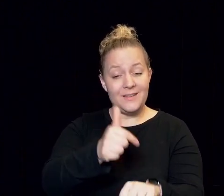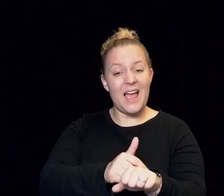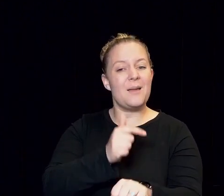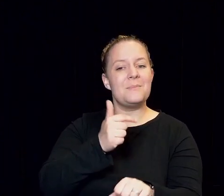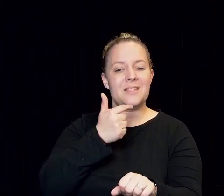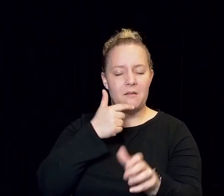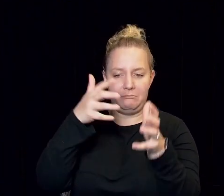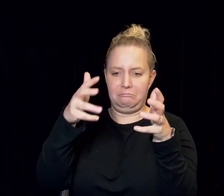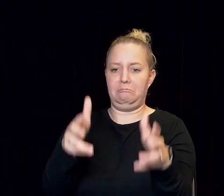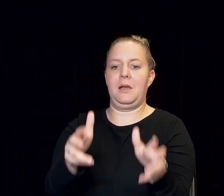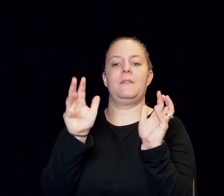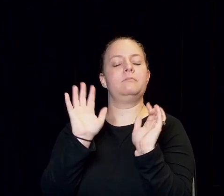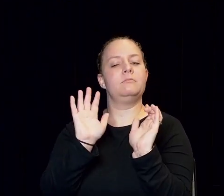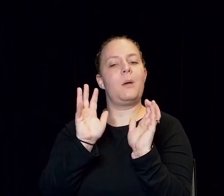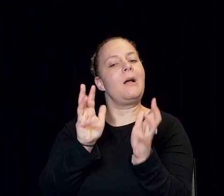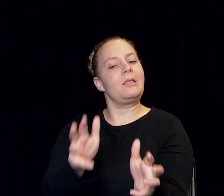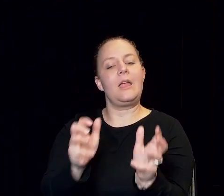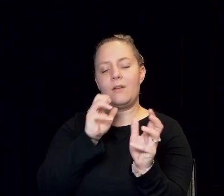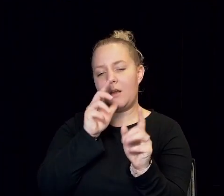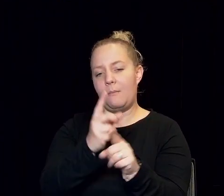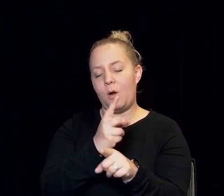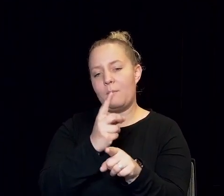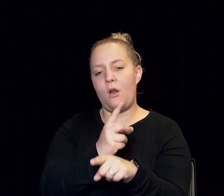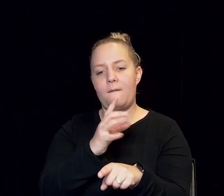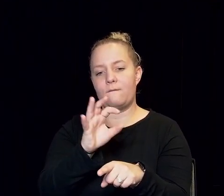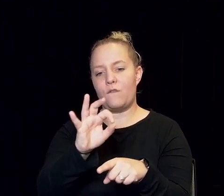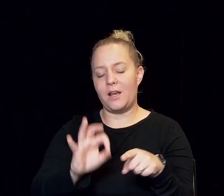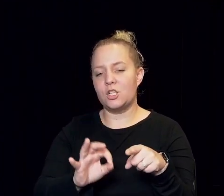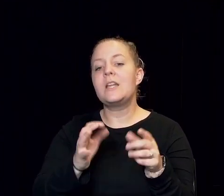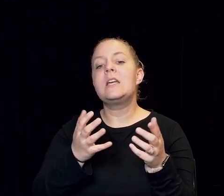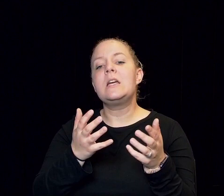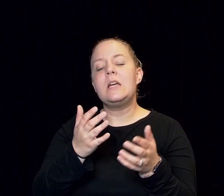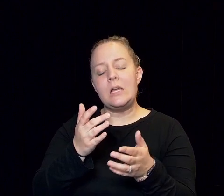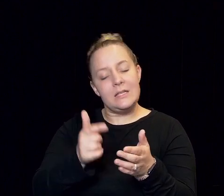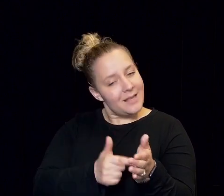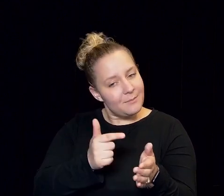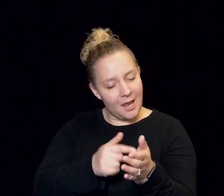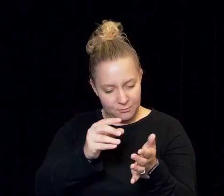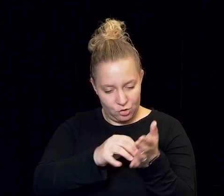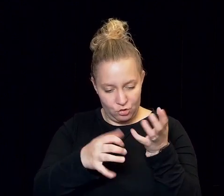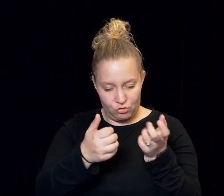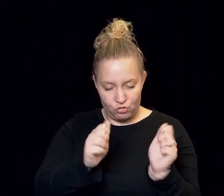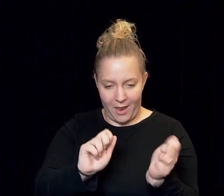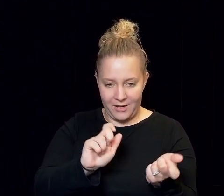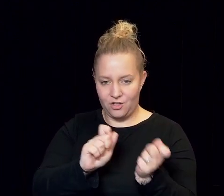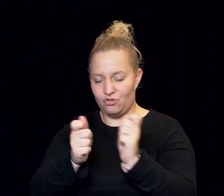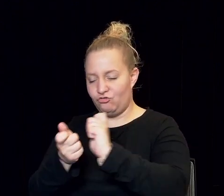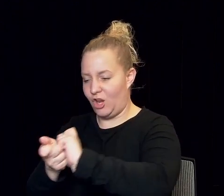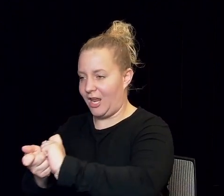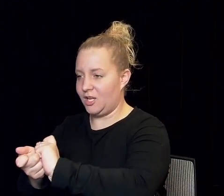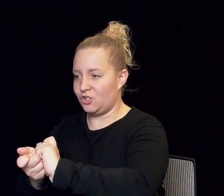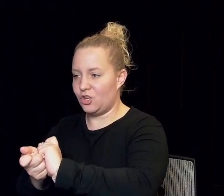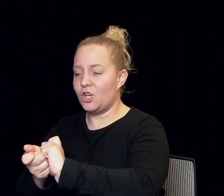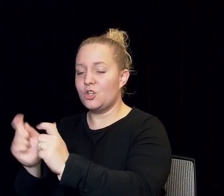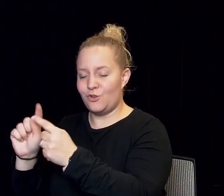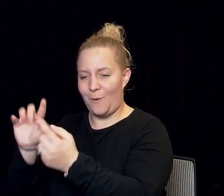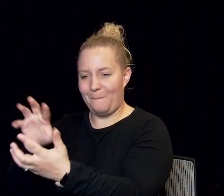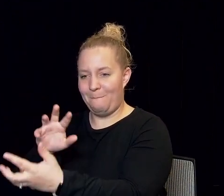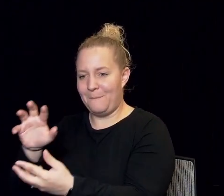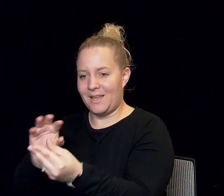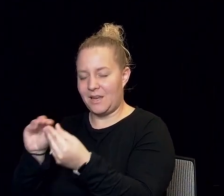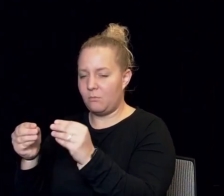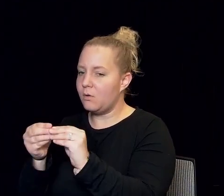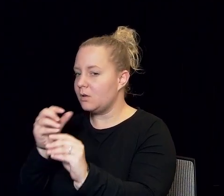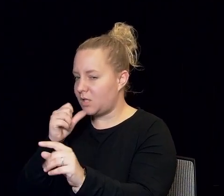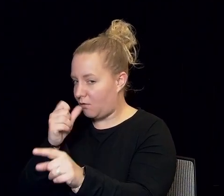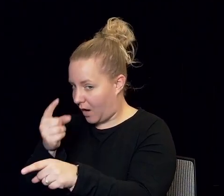hey, just leave it. Just leave it in an improper fraction, because there are times that I've seen students try to convert an improper fraction into a mixed number, and they do it